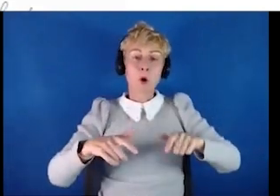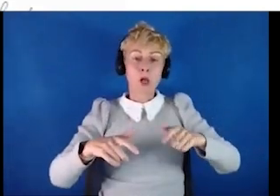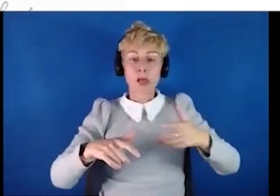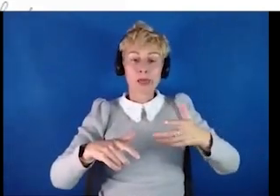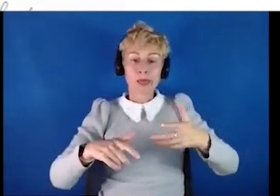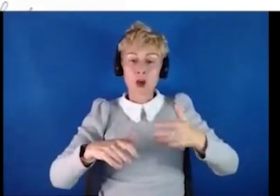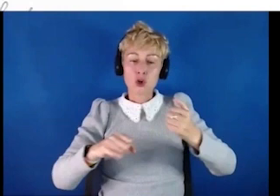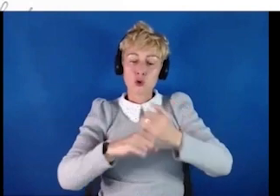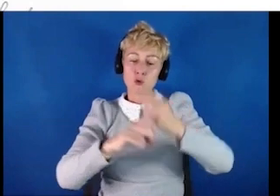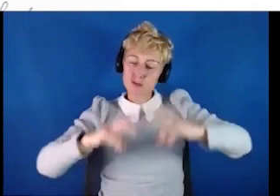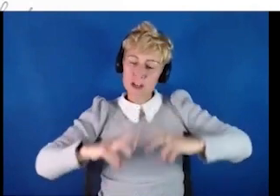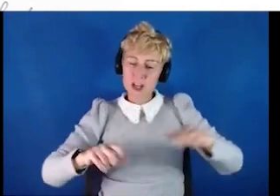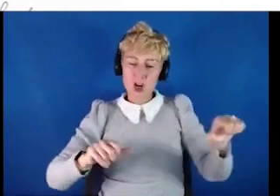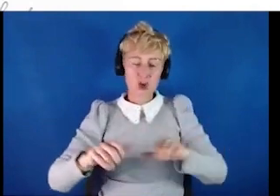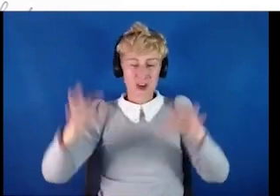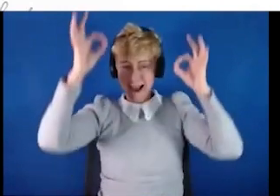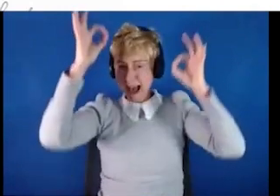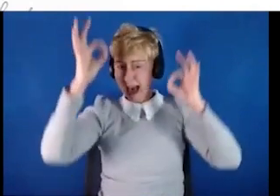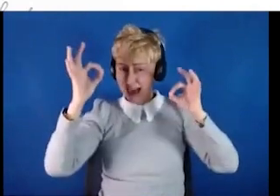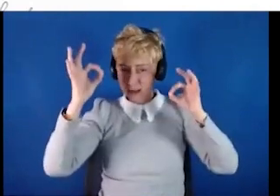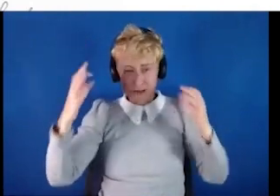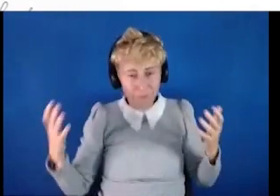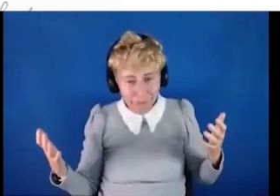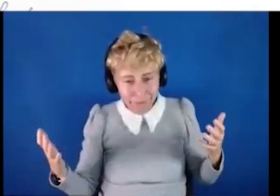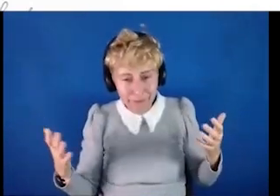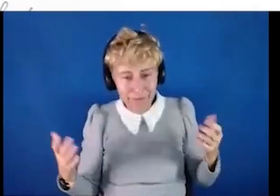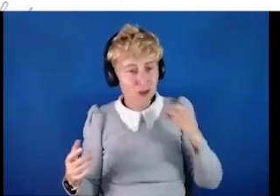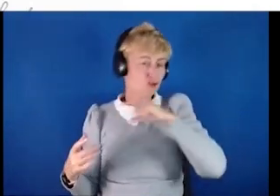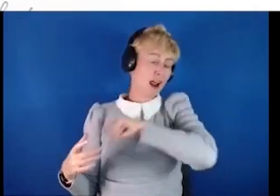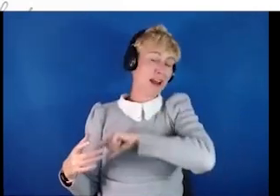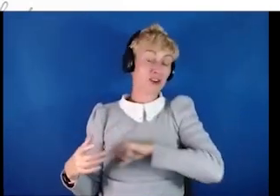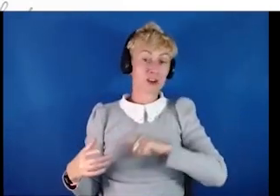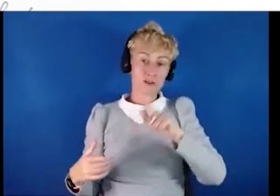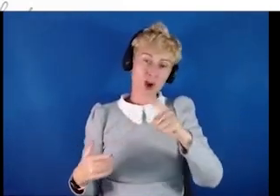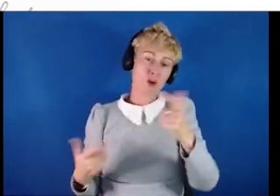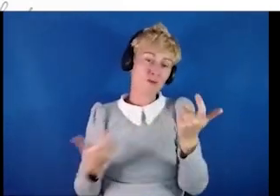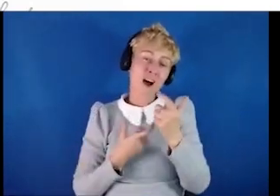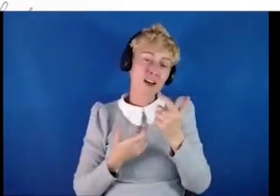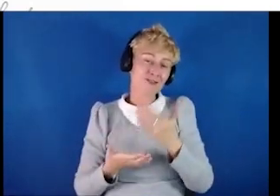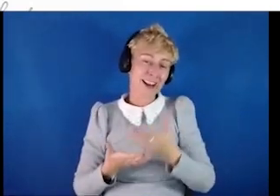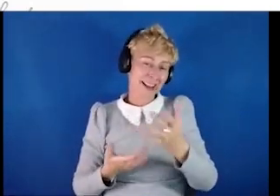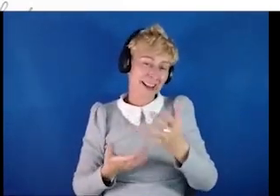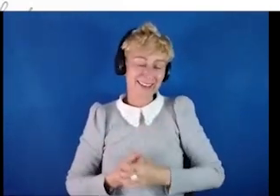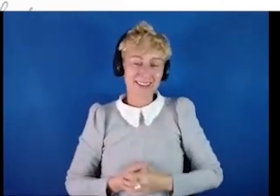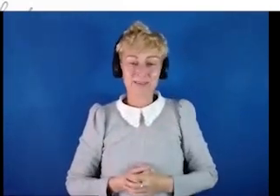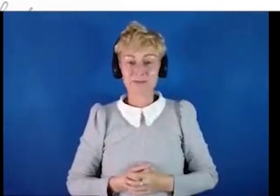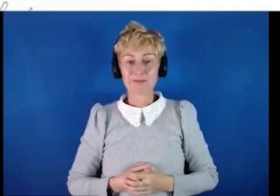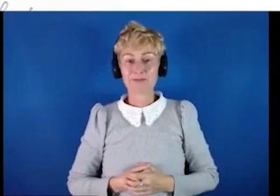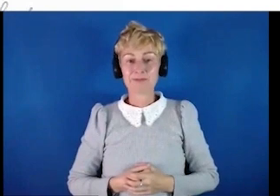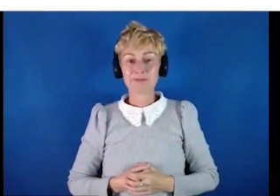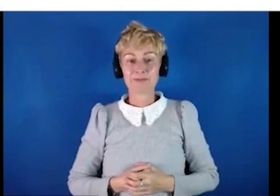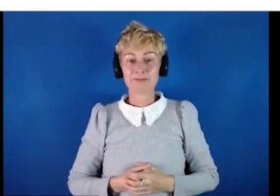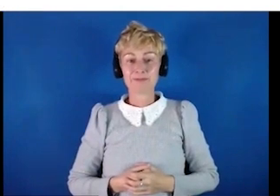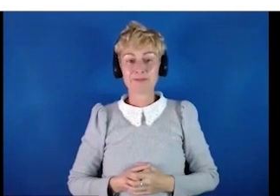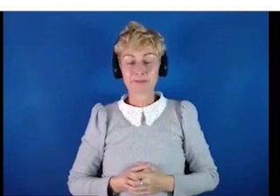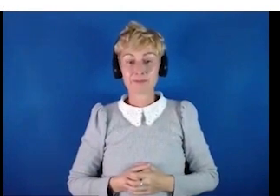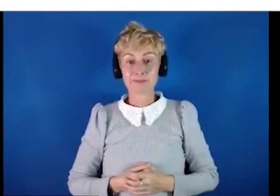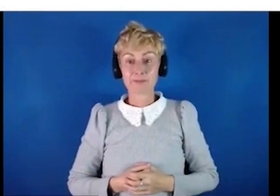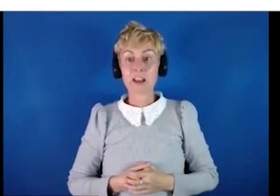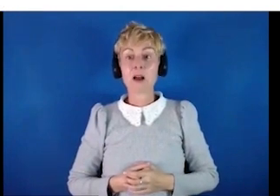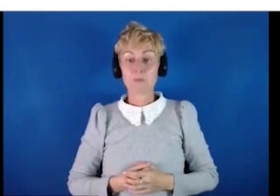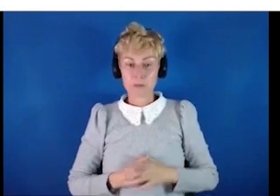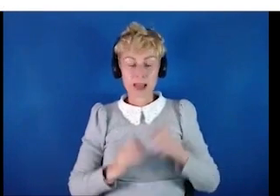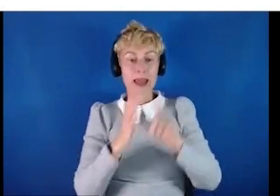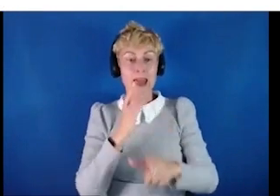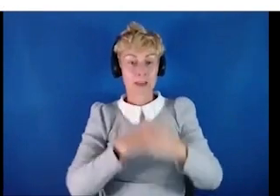so we refer to them as little witches. So we had good fun with those. Next slide, please. It soon